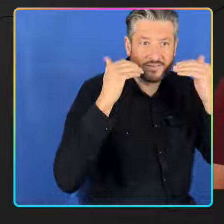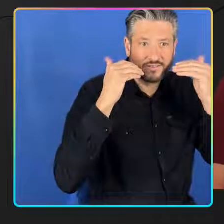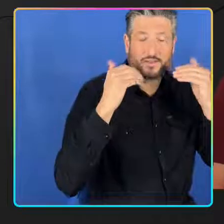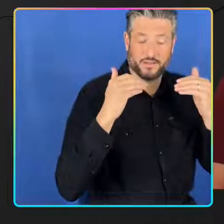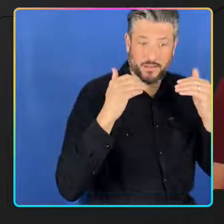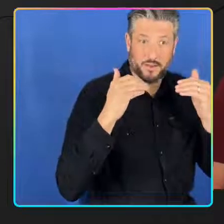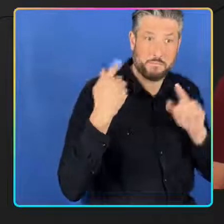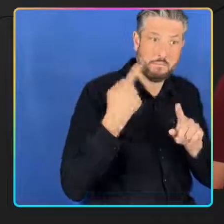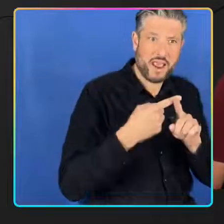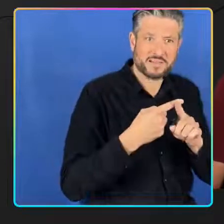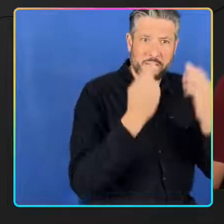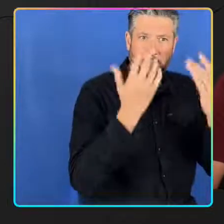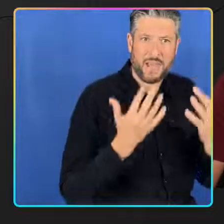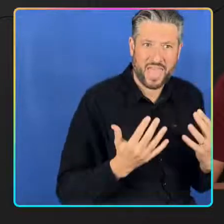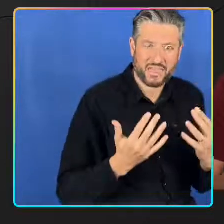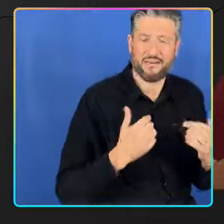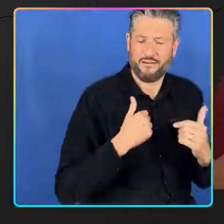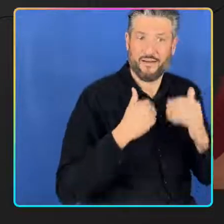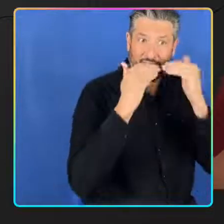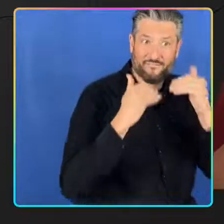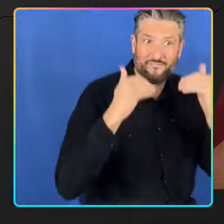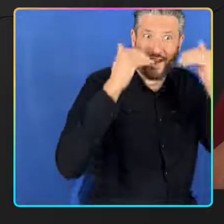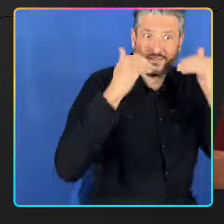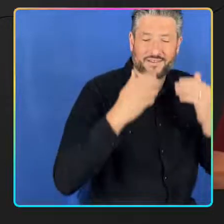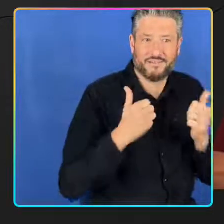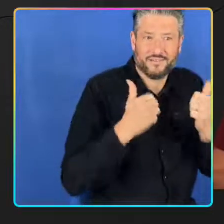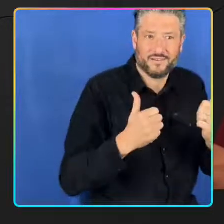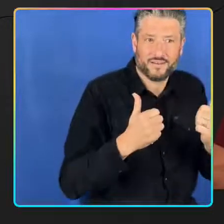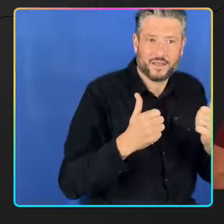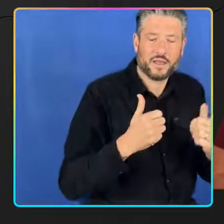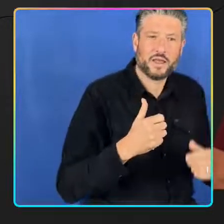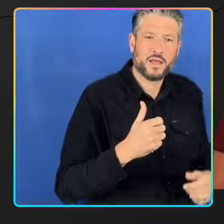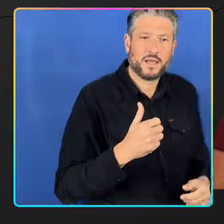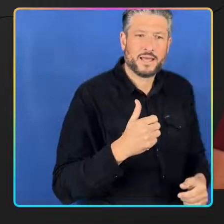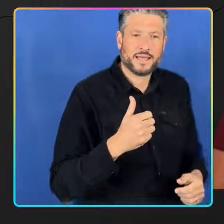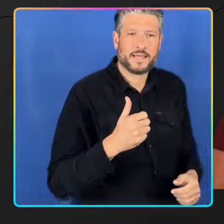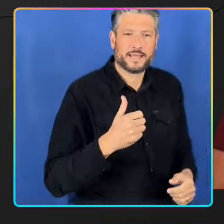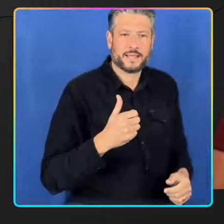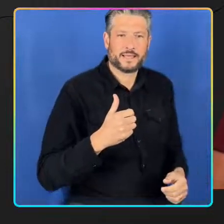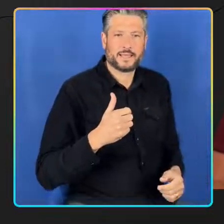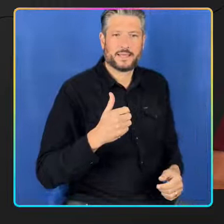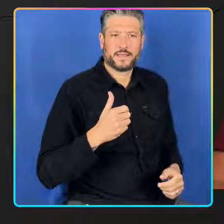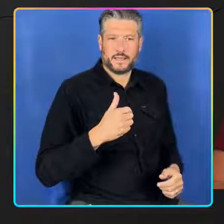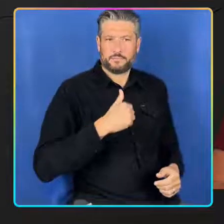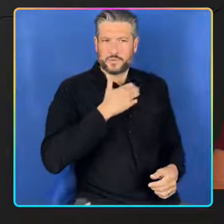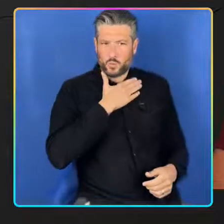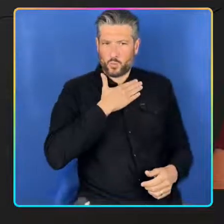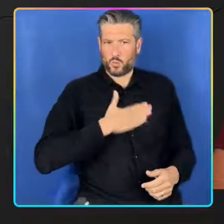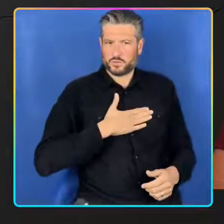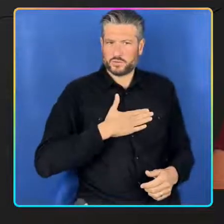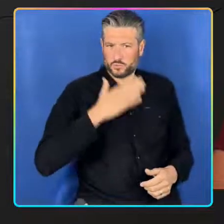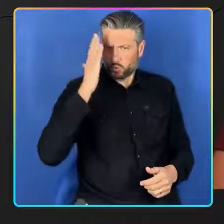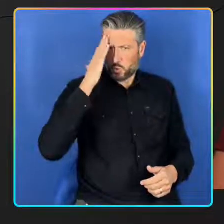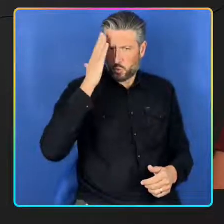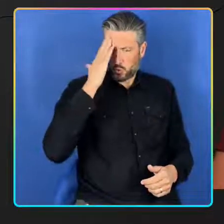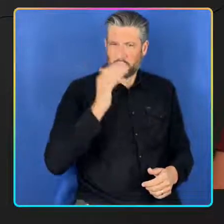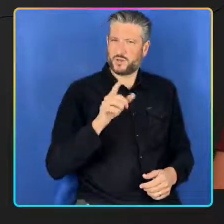fun. But I want to know, what is your most annoying thing about your current role in